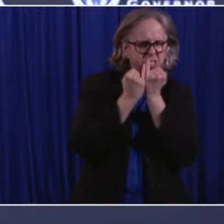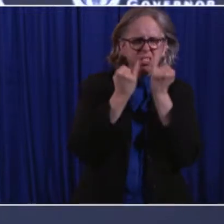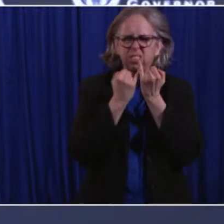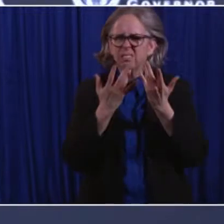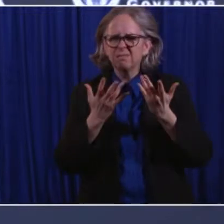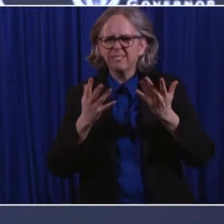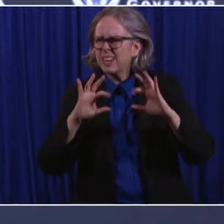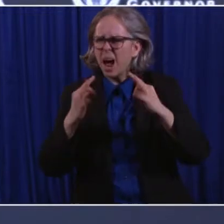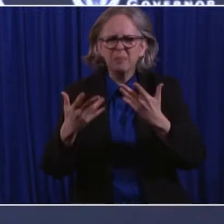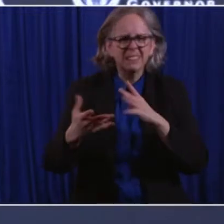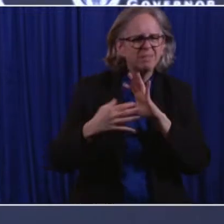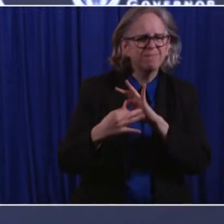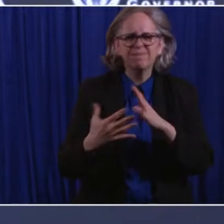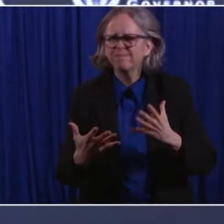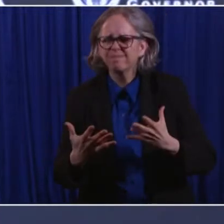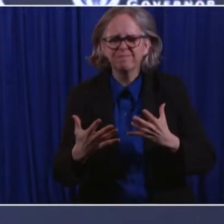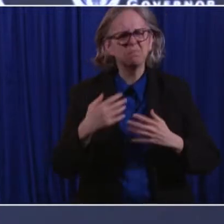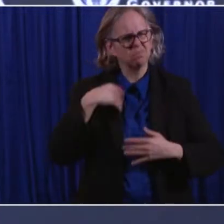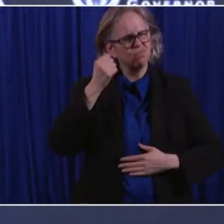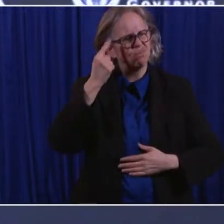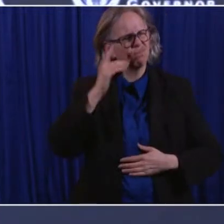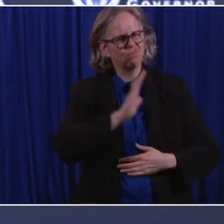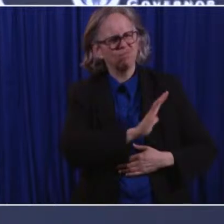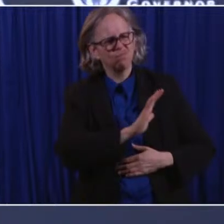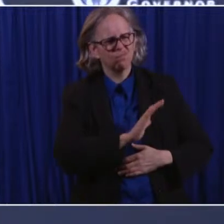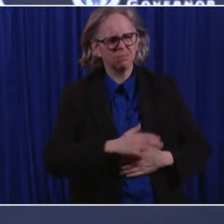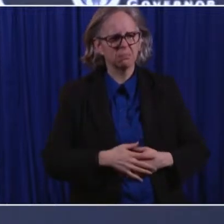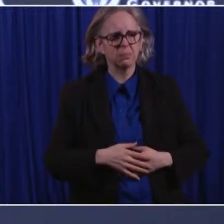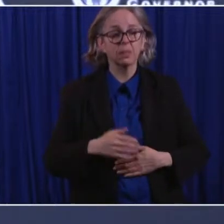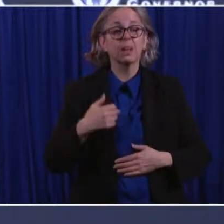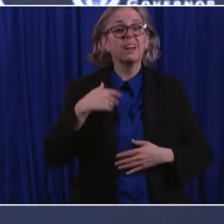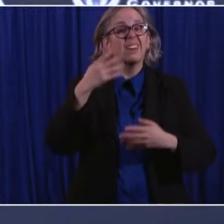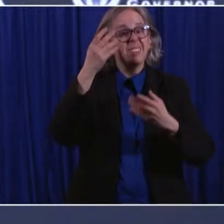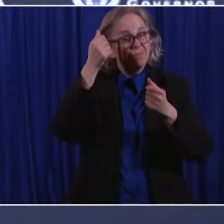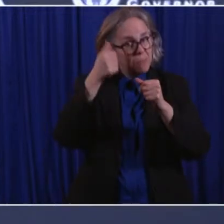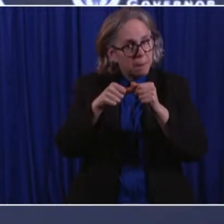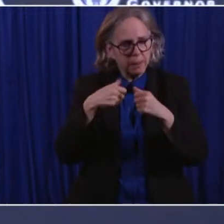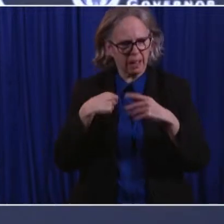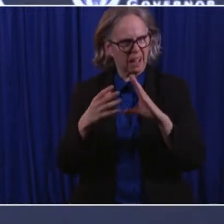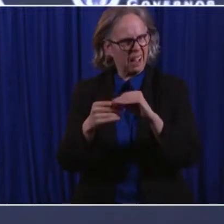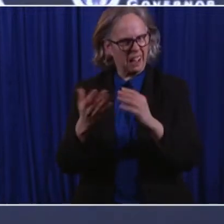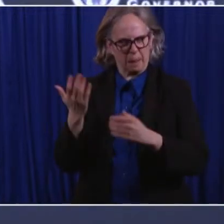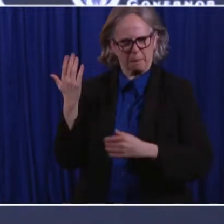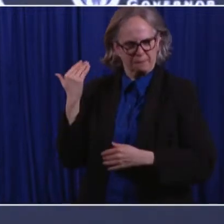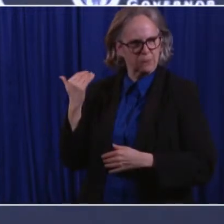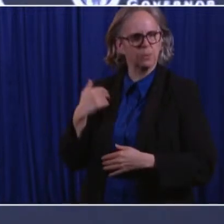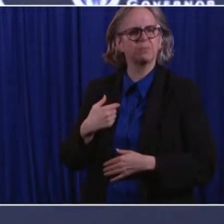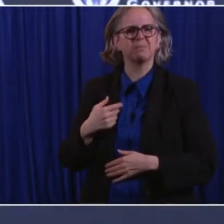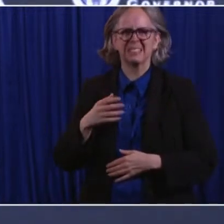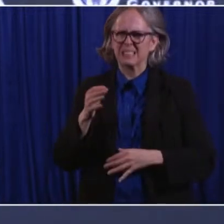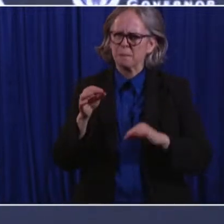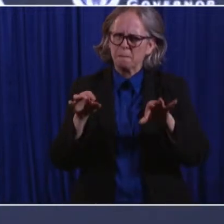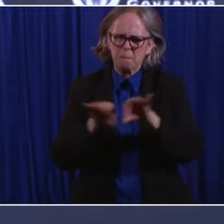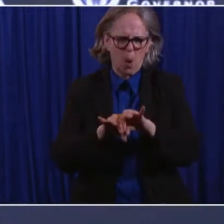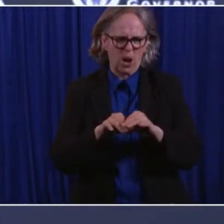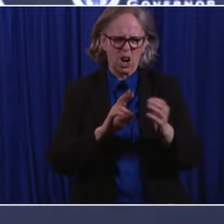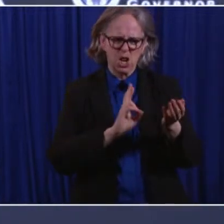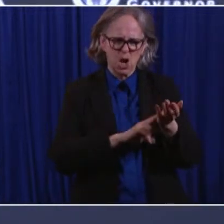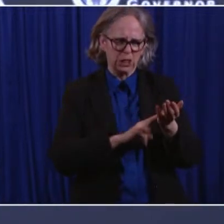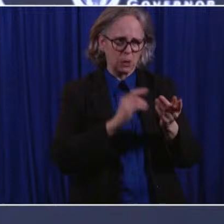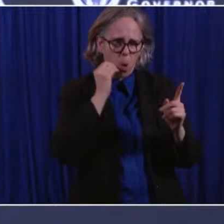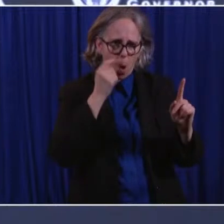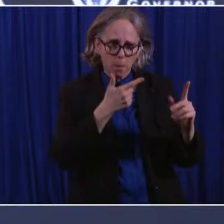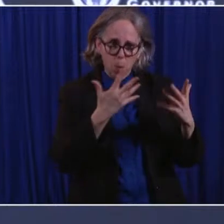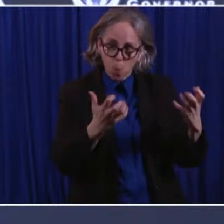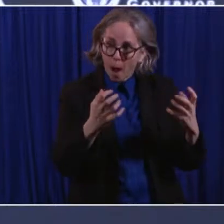talked about earlier, though, I think is the most important thing. If we want to have more visitation in nursing homes, and I would